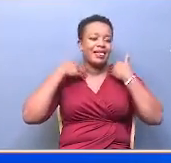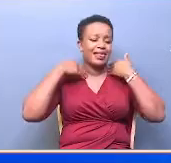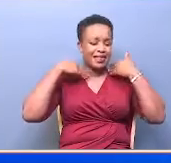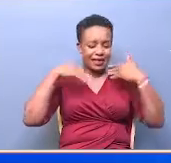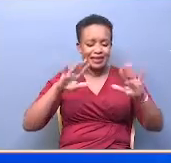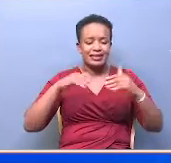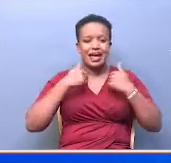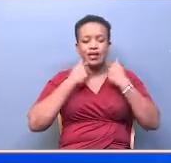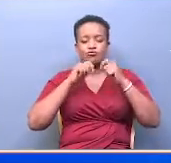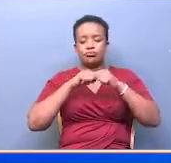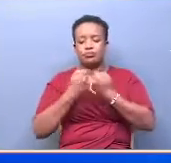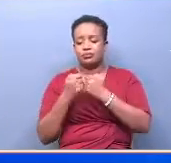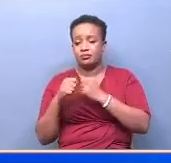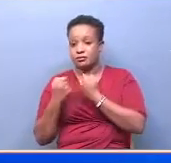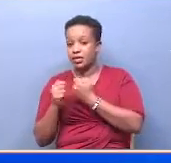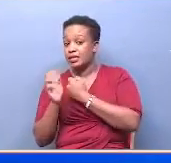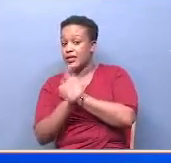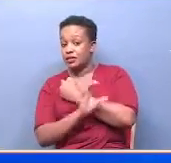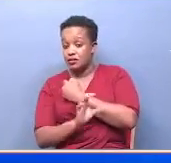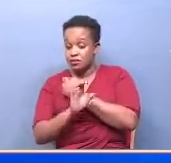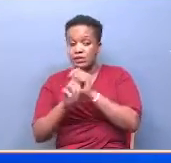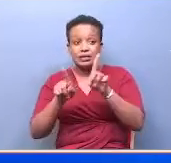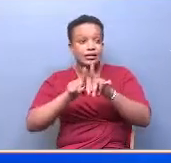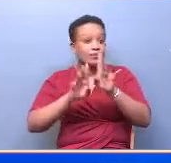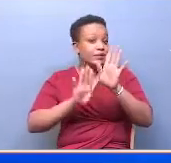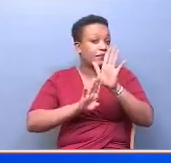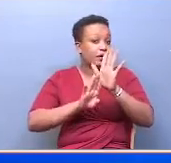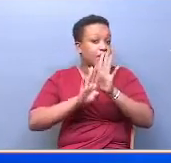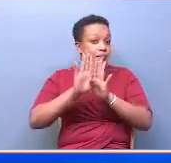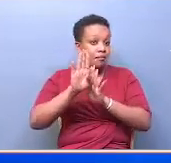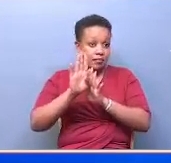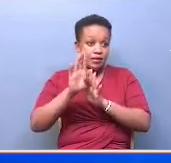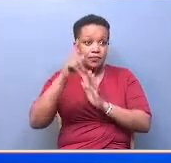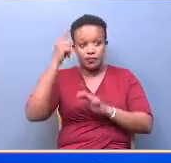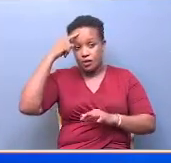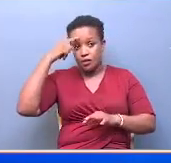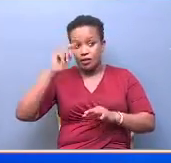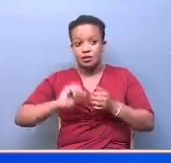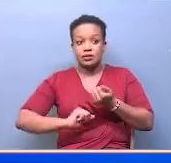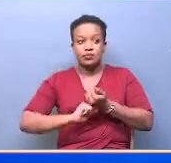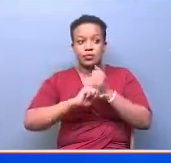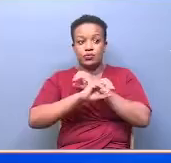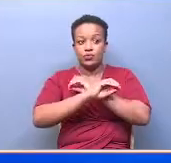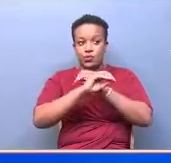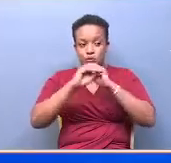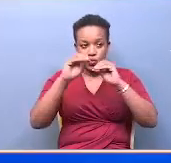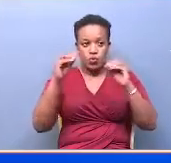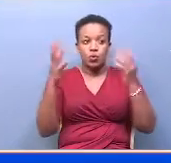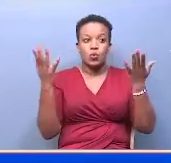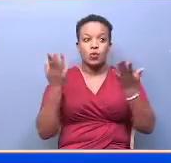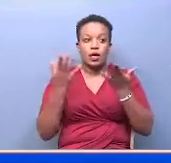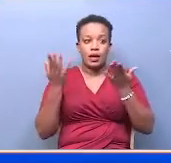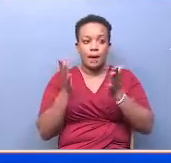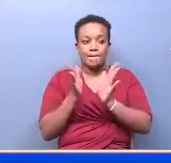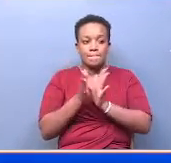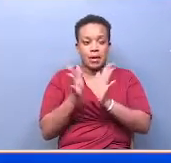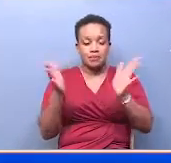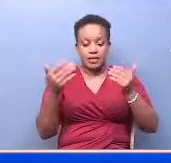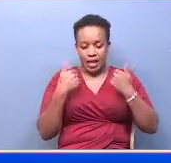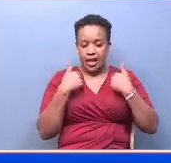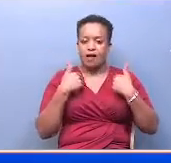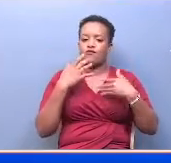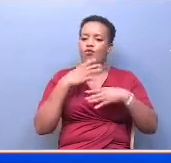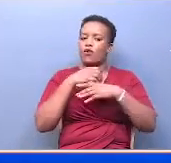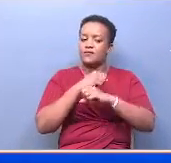the country behind, as development policies cannot be pushed in a country where the public does not have confidence in